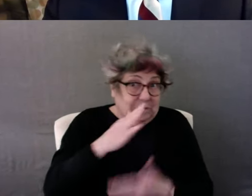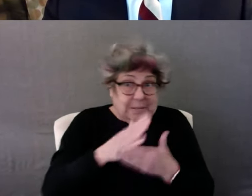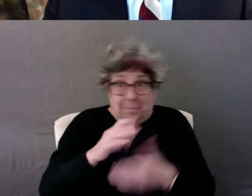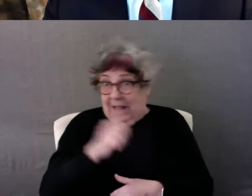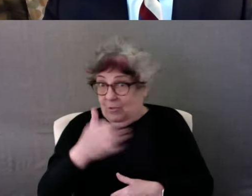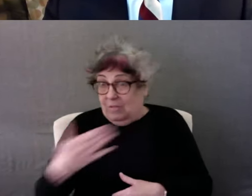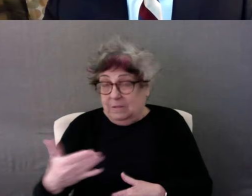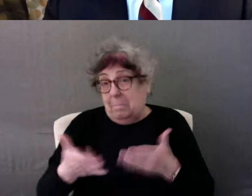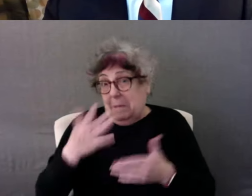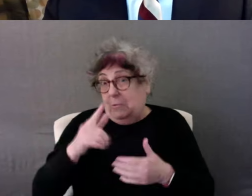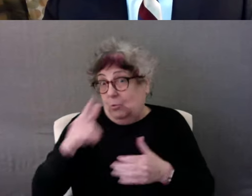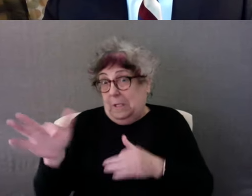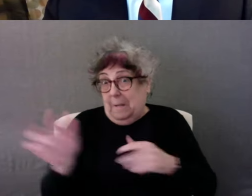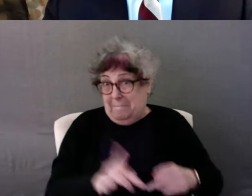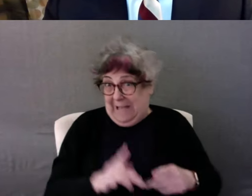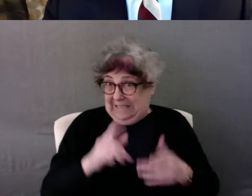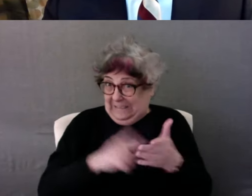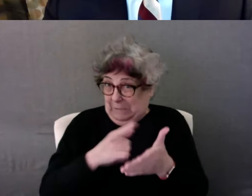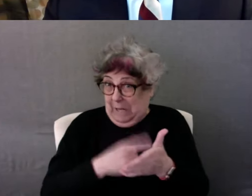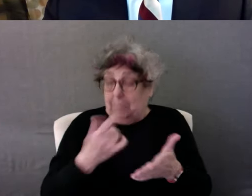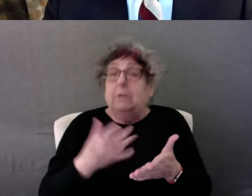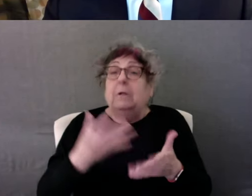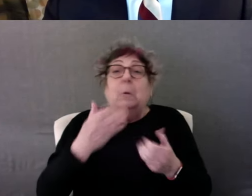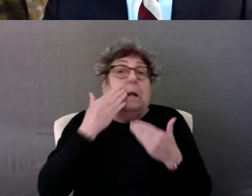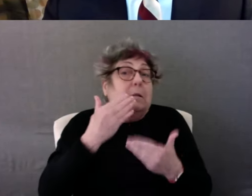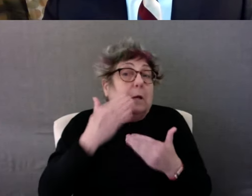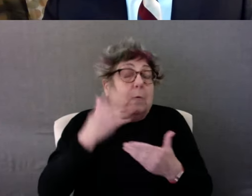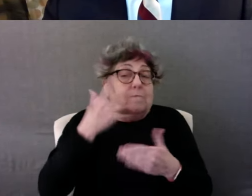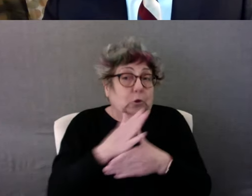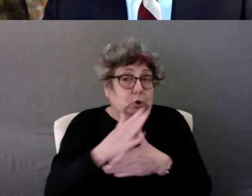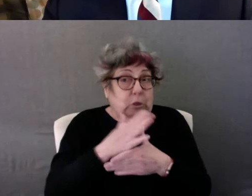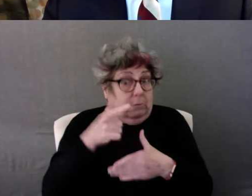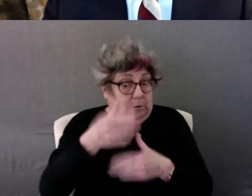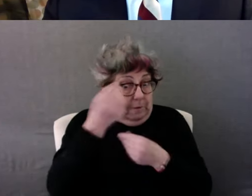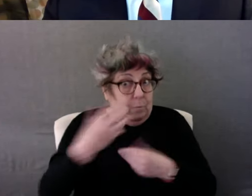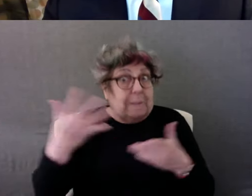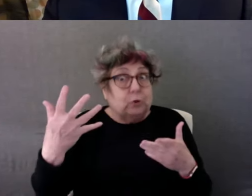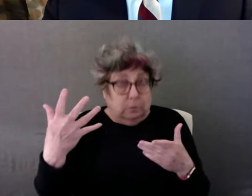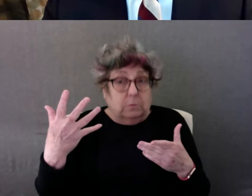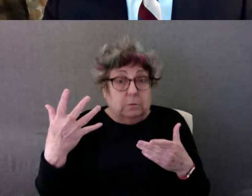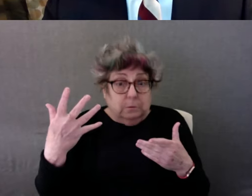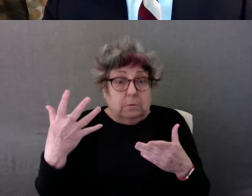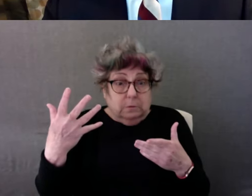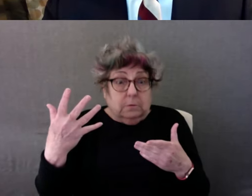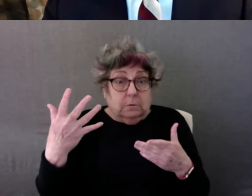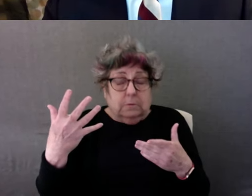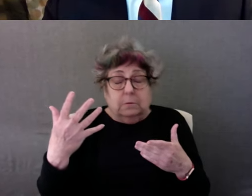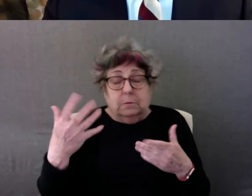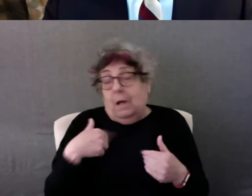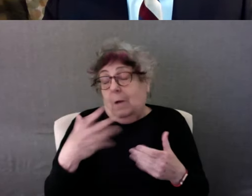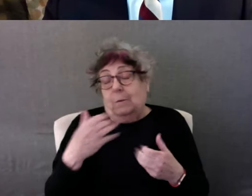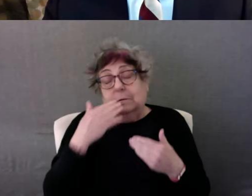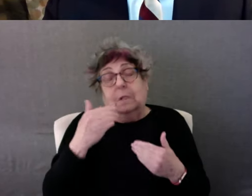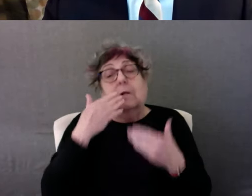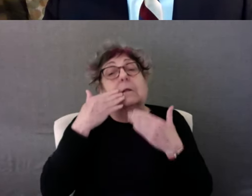point. But we want to thank you for sharing this information with us. And I just want to say, again, thank